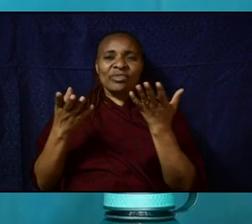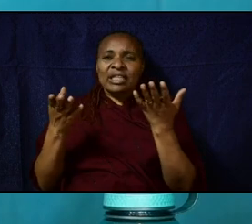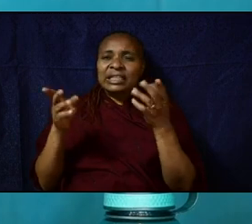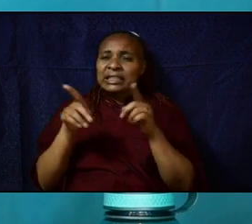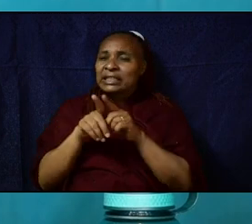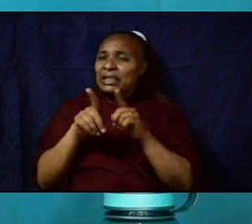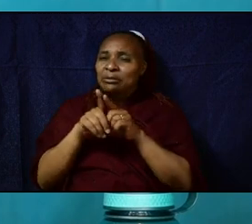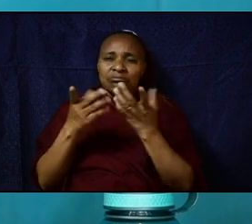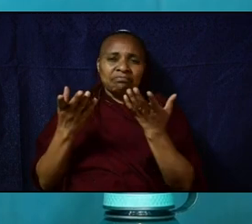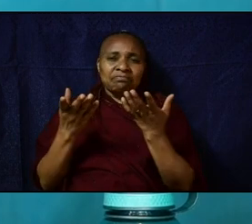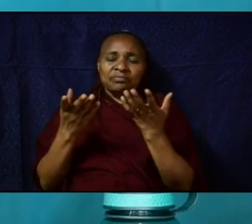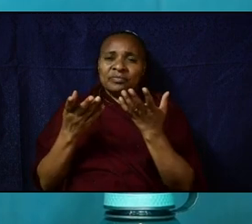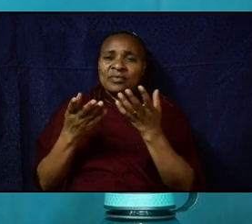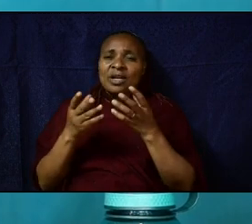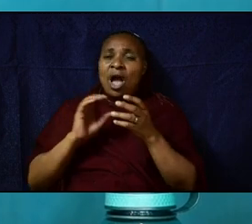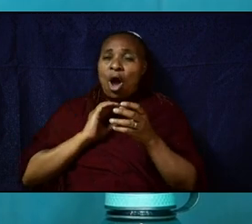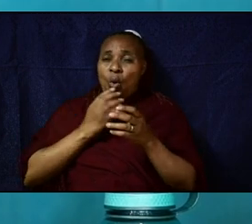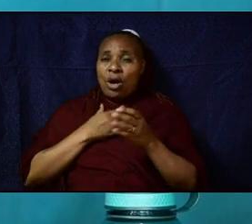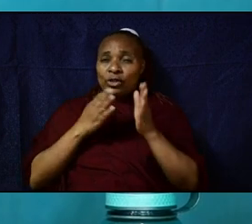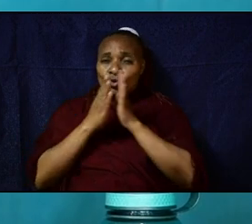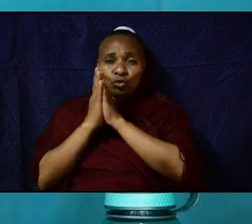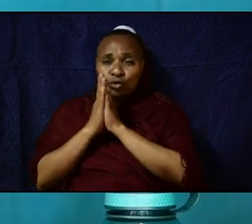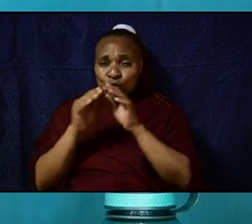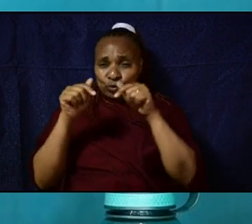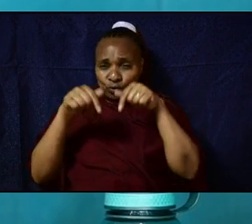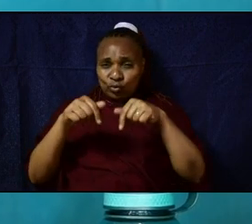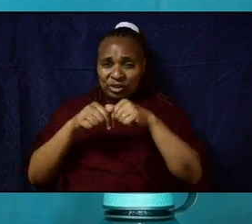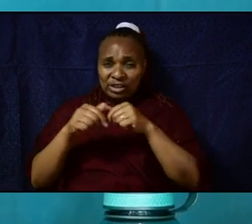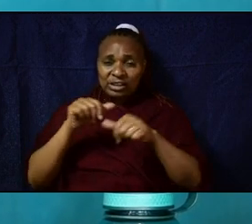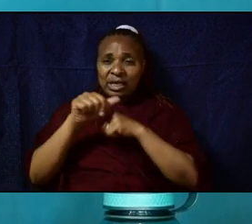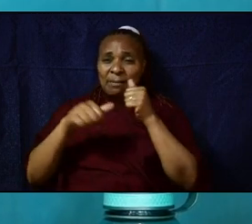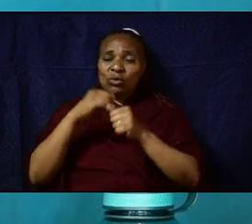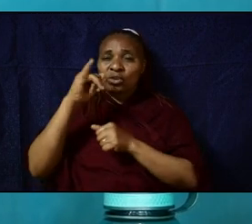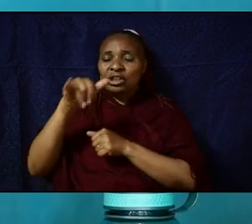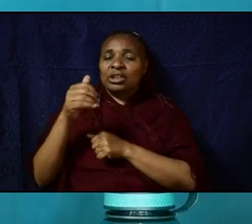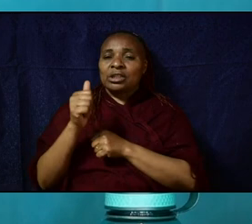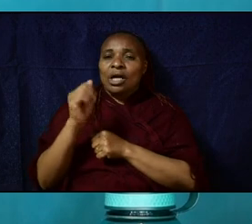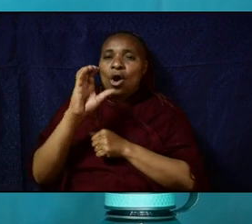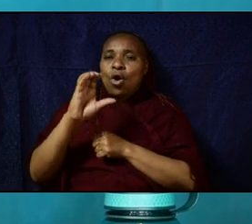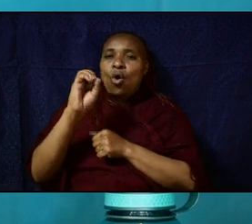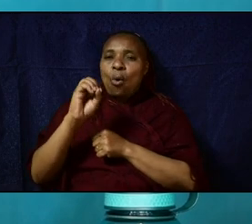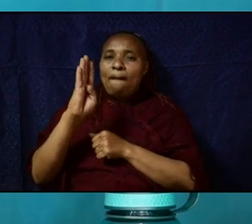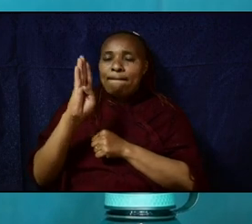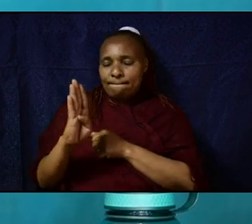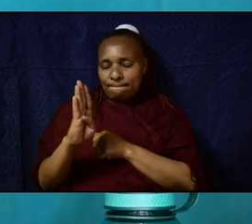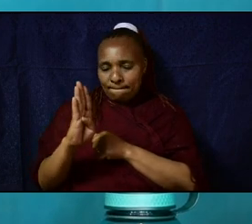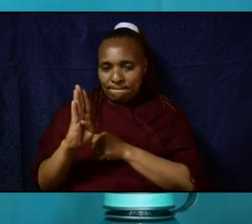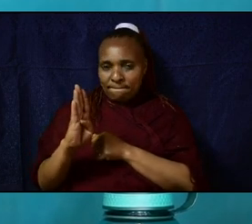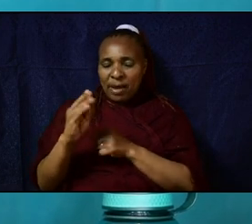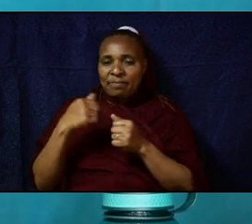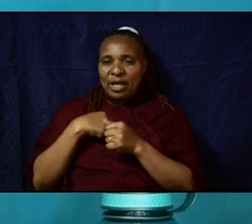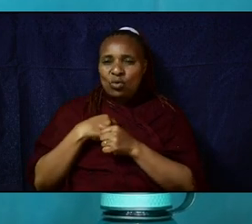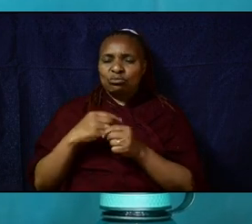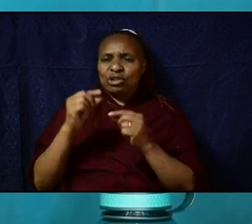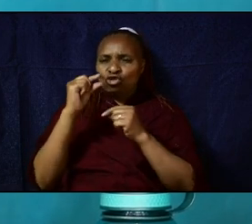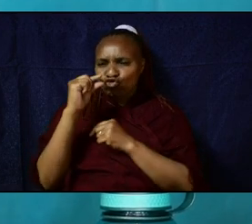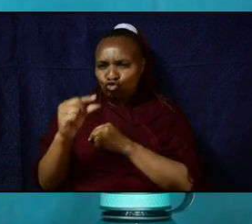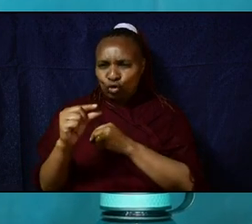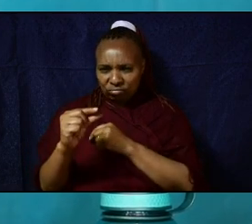and then some. So our story today is about Jacob. Now, let me give you a brief